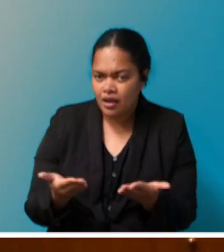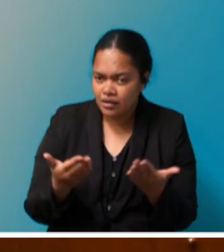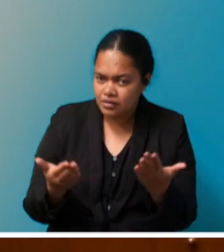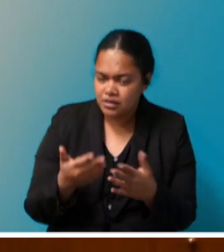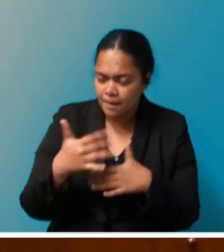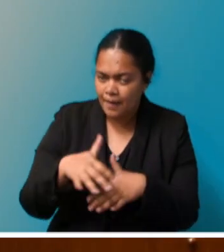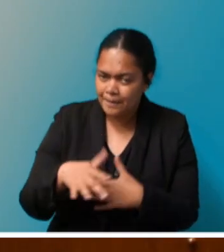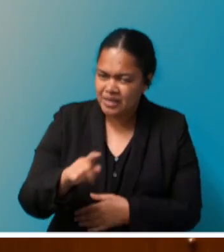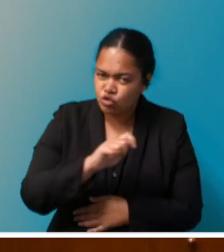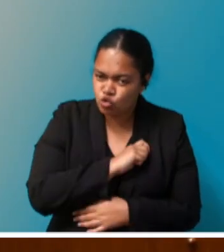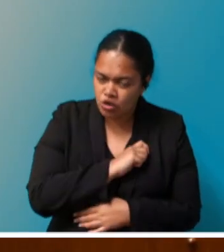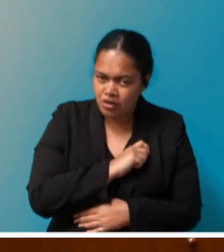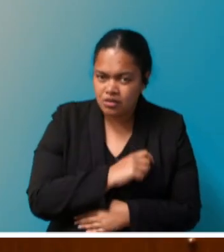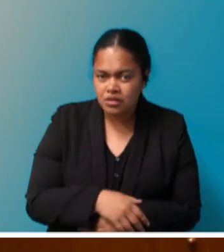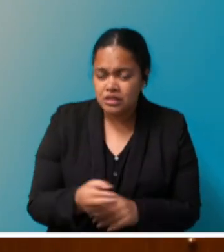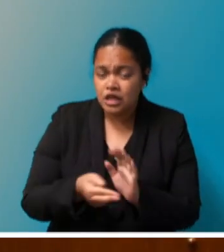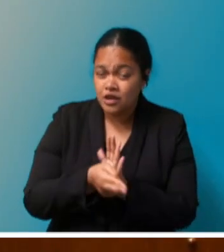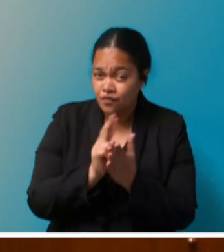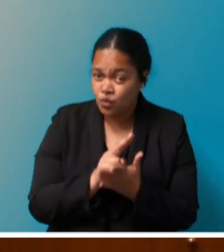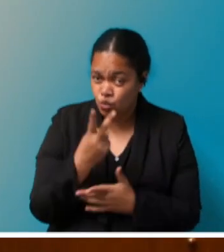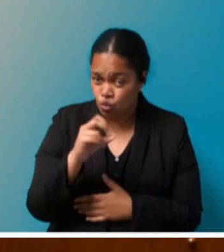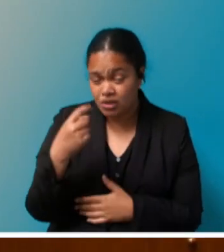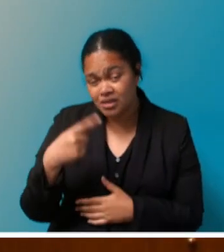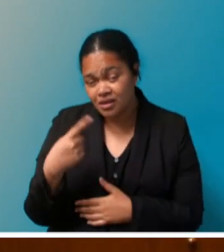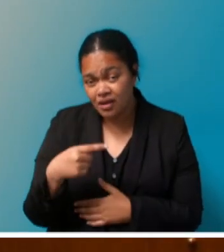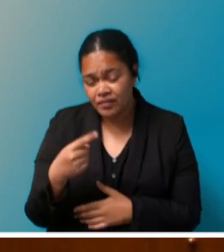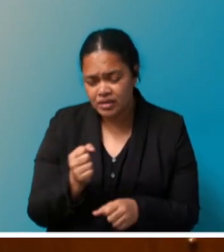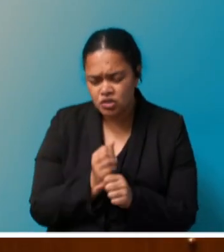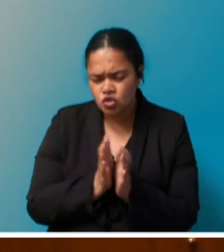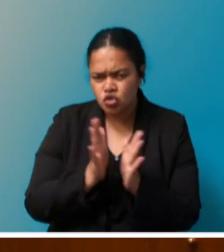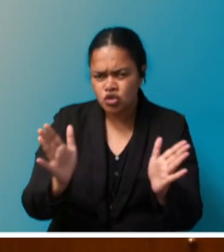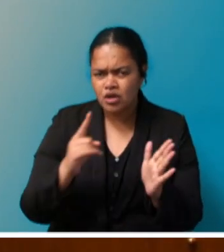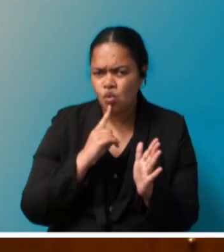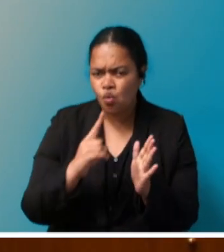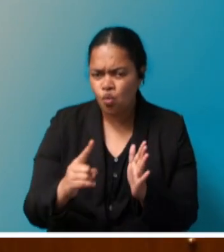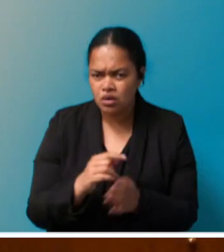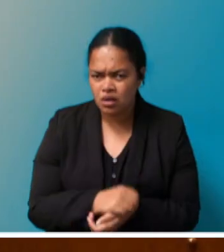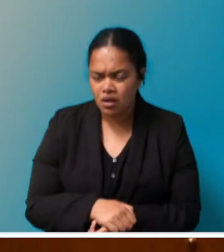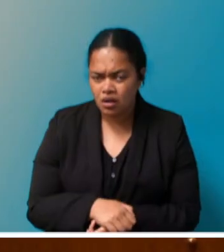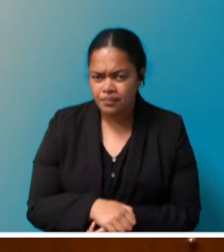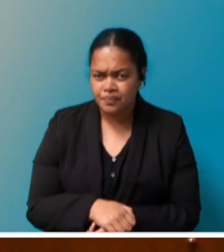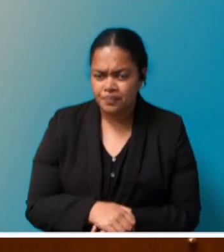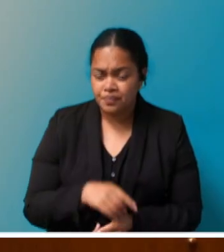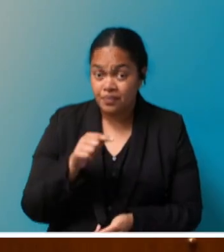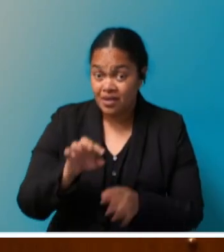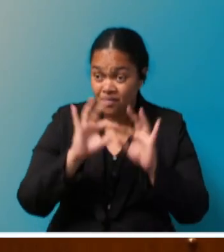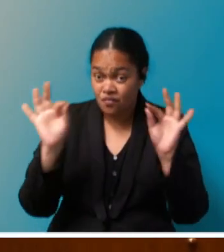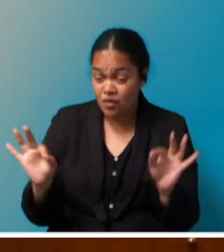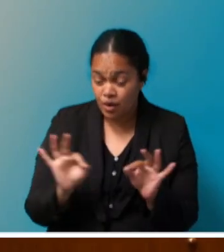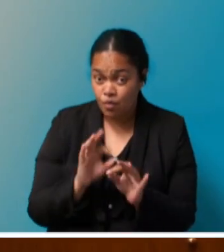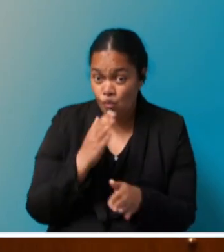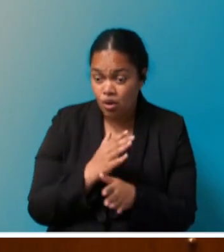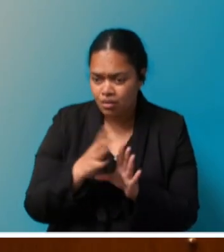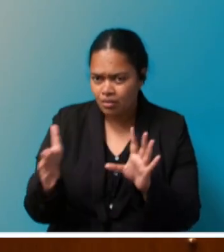trust. The review of the 2011 General Orders The comprehensive framework which governs the terms